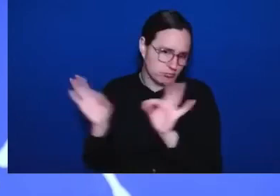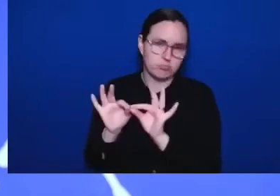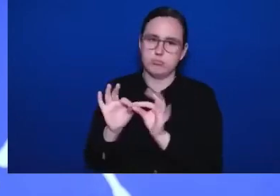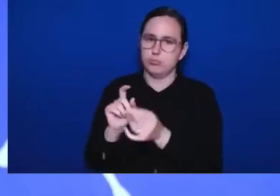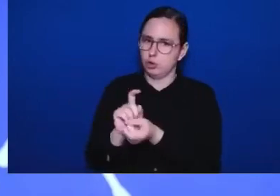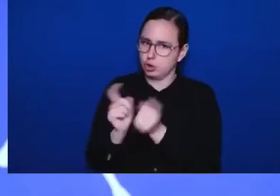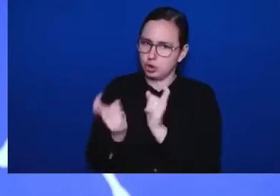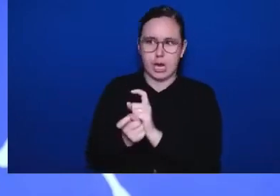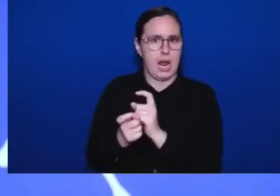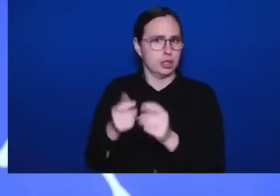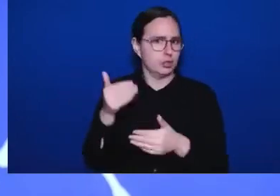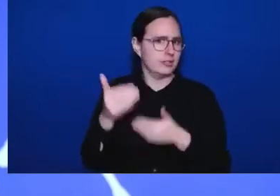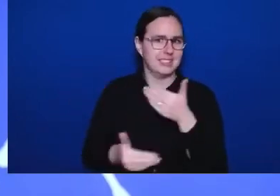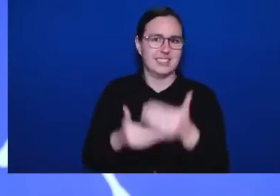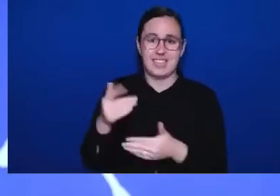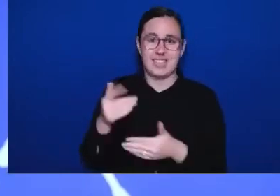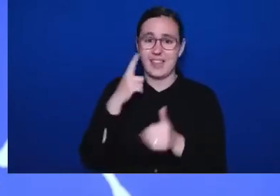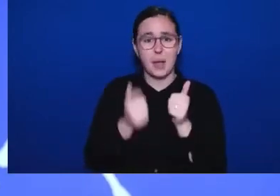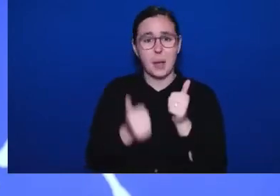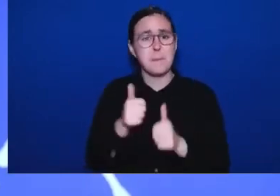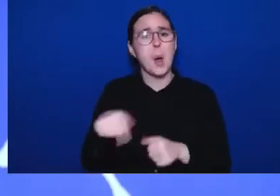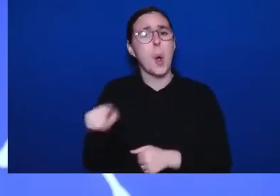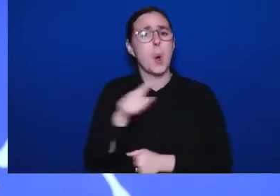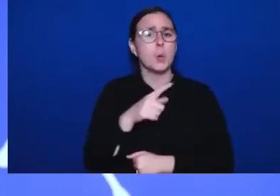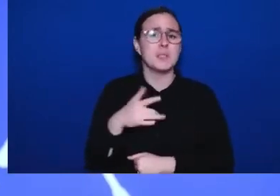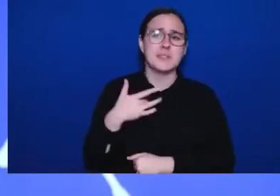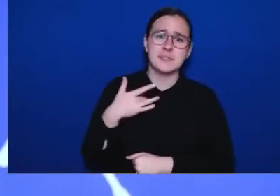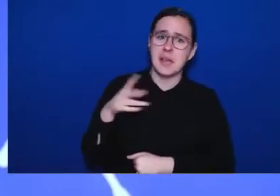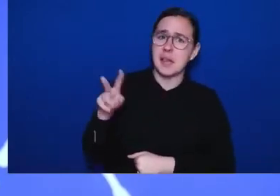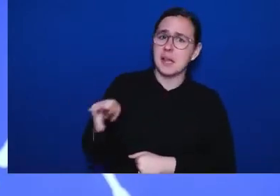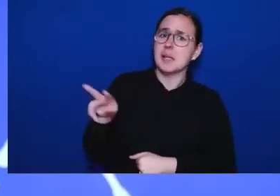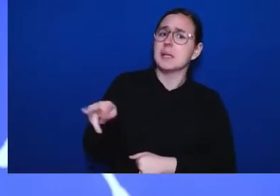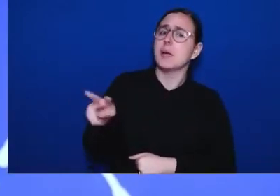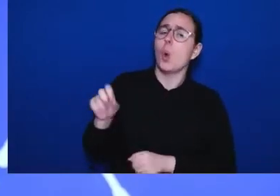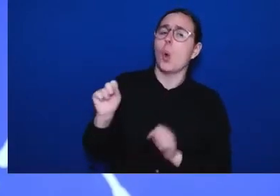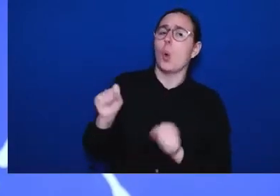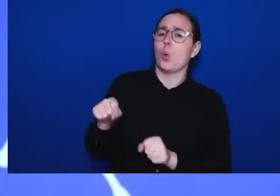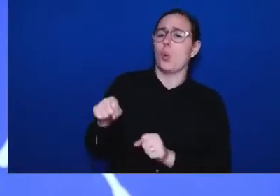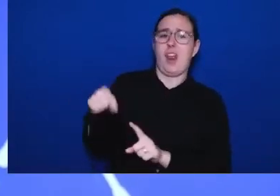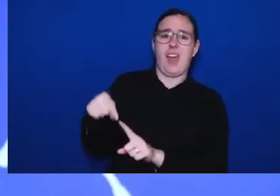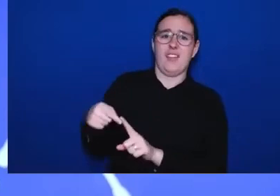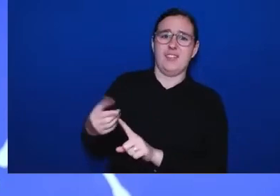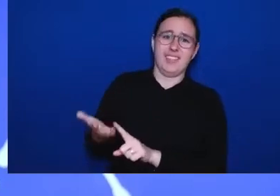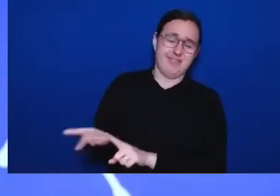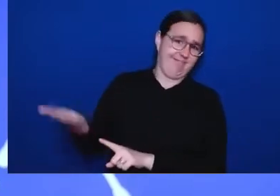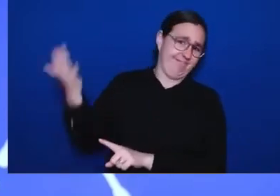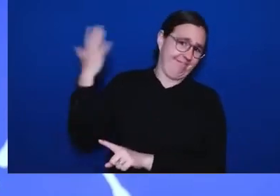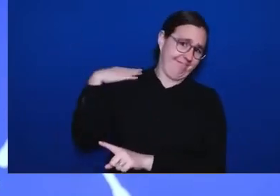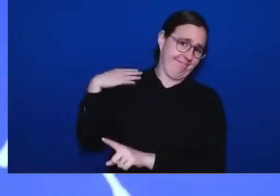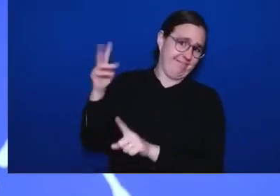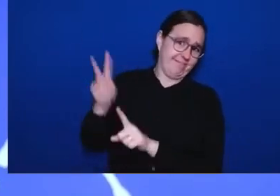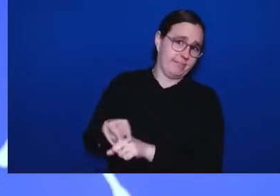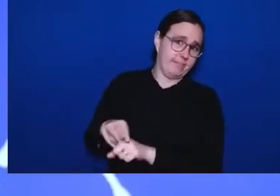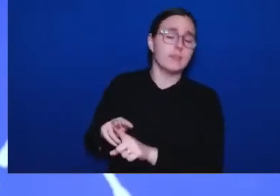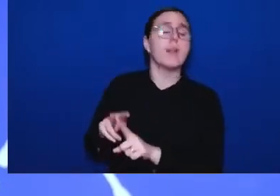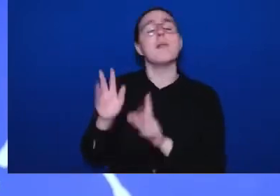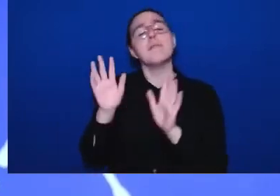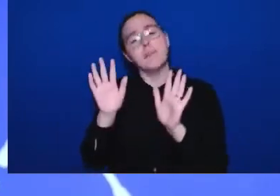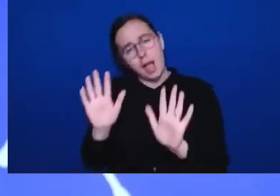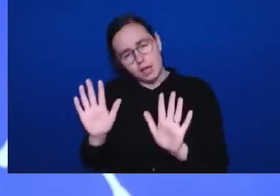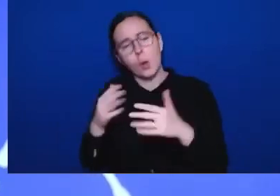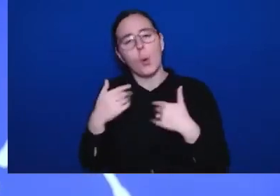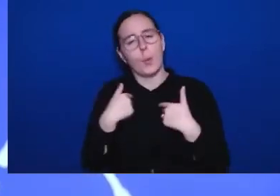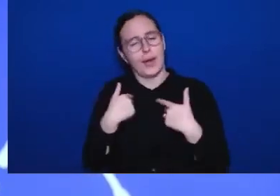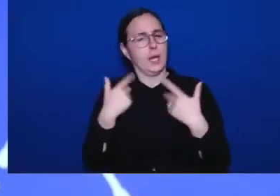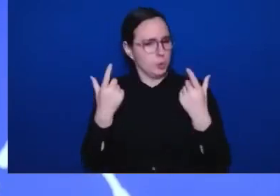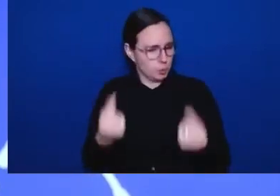would say could have been implemented a long time ago. We did it together in partnership now, and they're going to make a big difference. We've got a lot of work to do, though, and we're going to keep